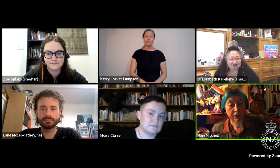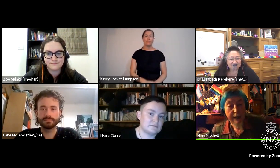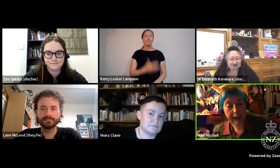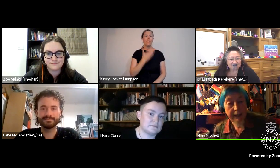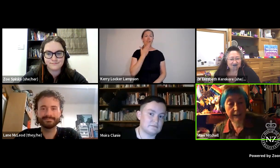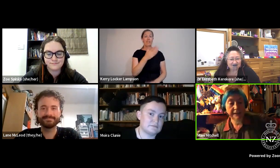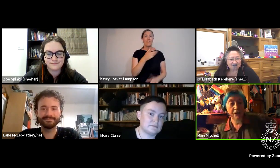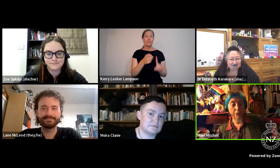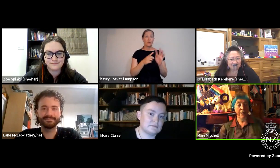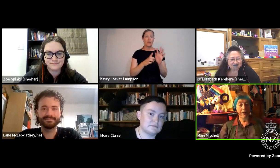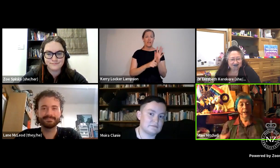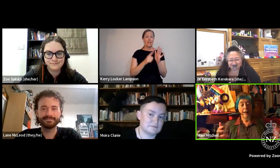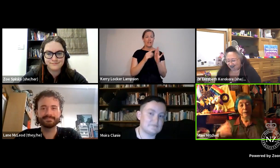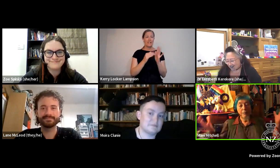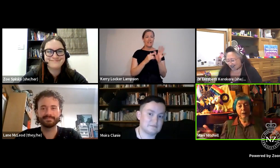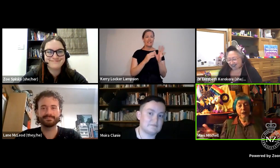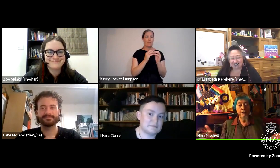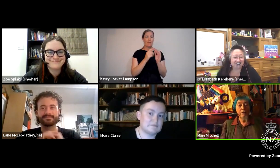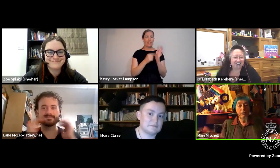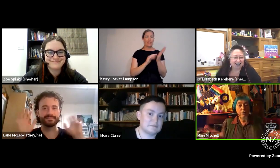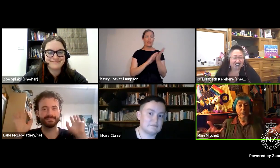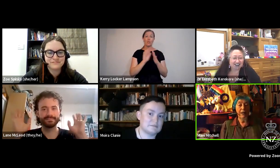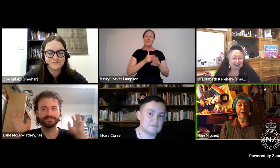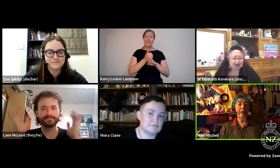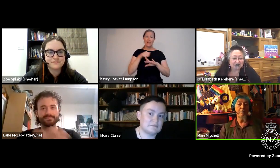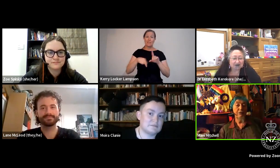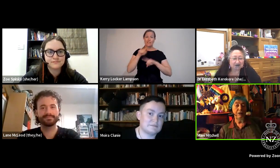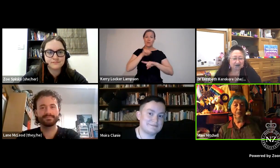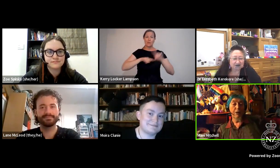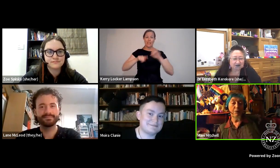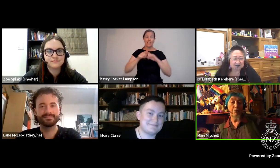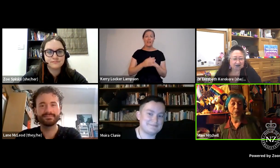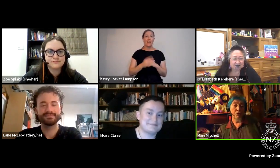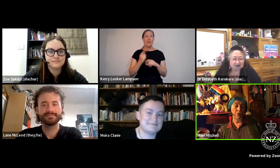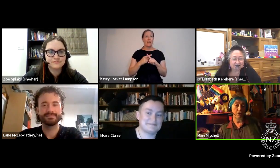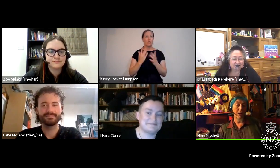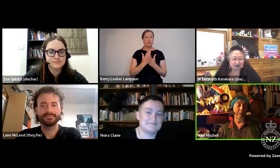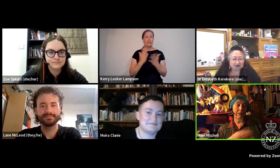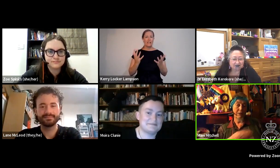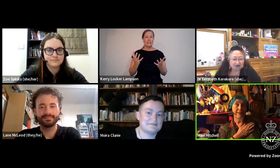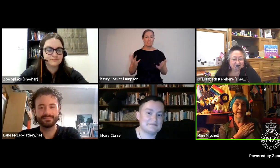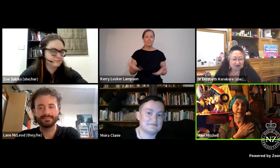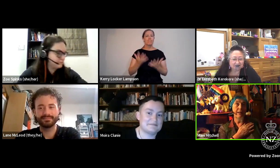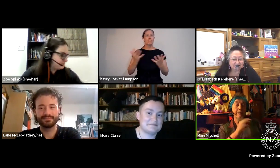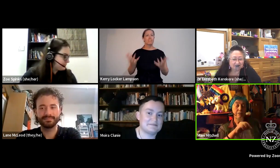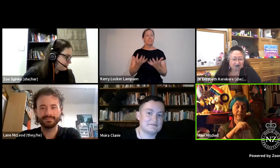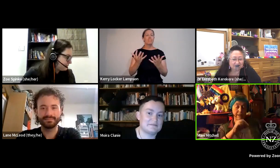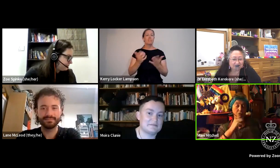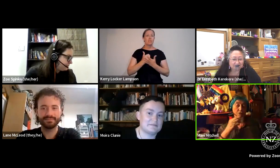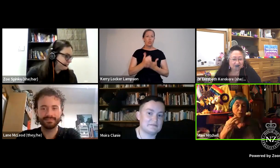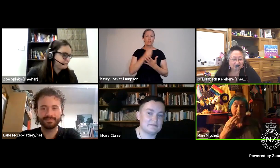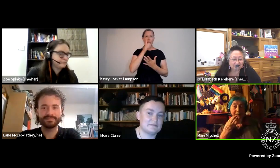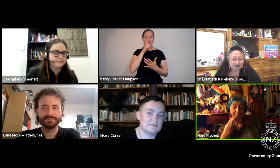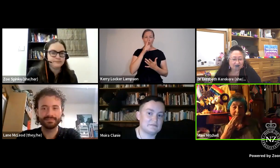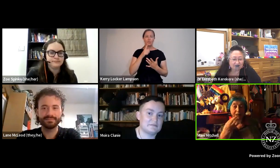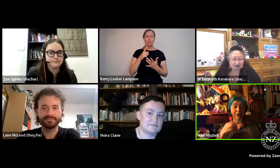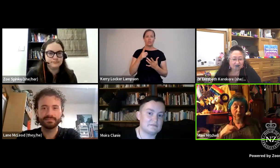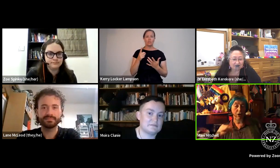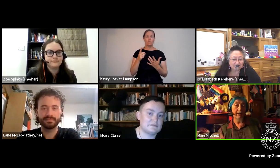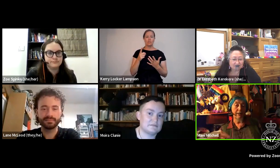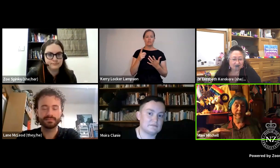for creating this hui and for really uplifting people to consider every single voice